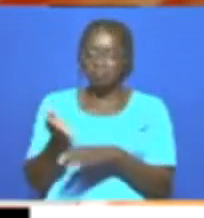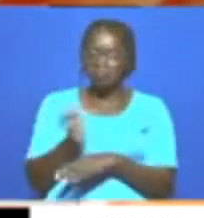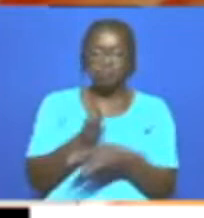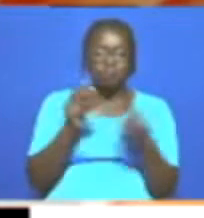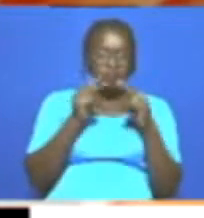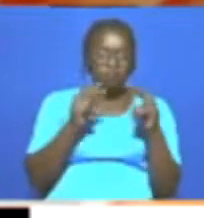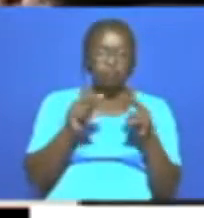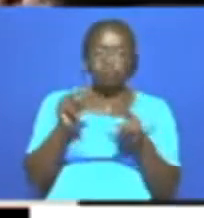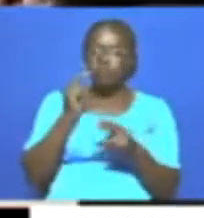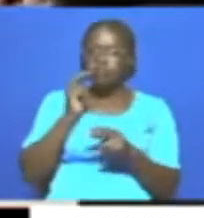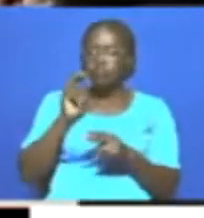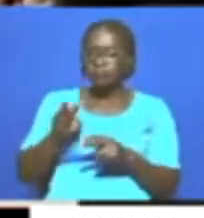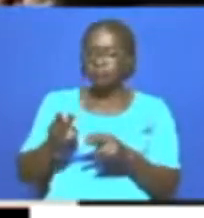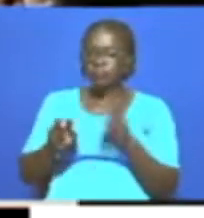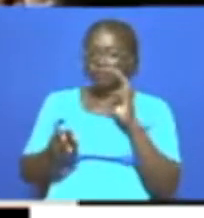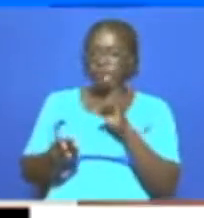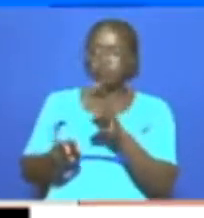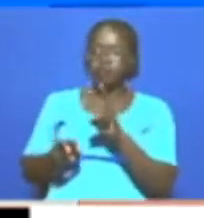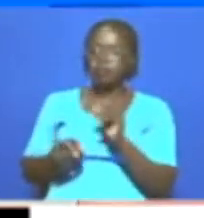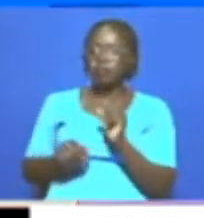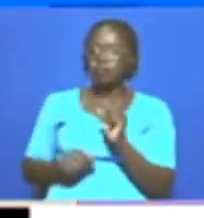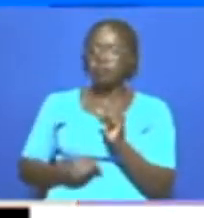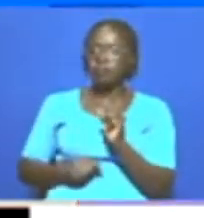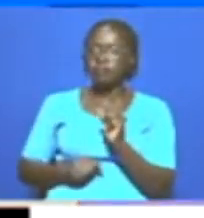in Ukraine.